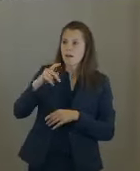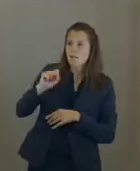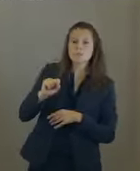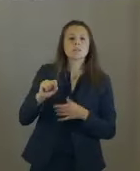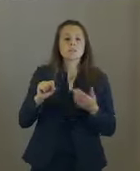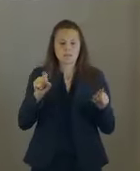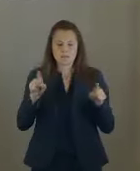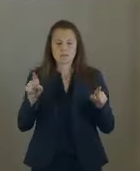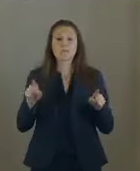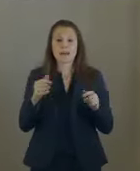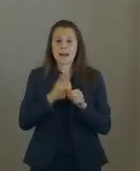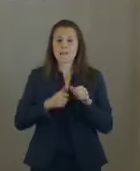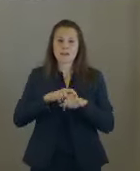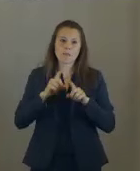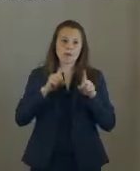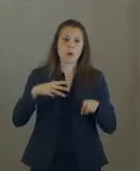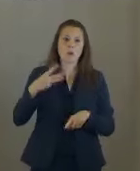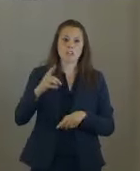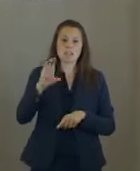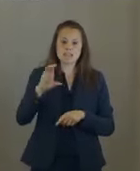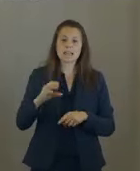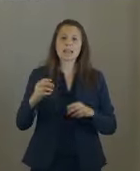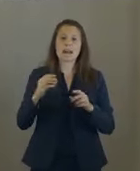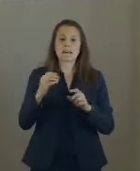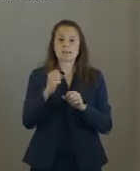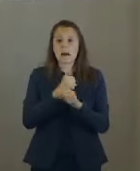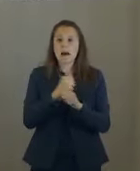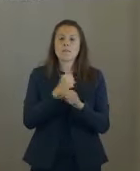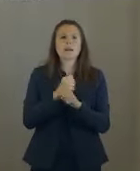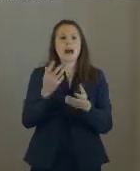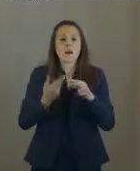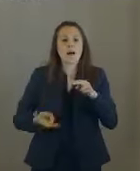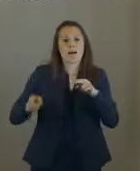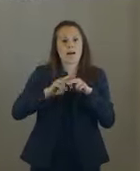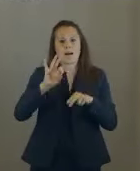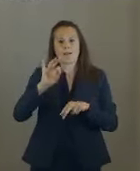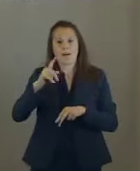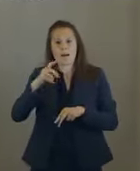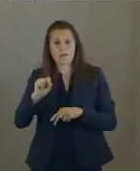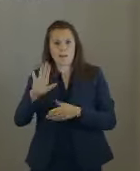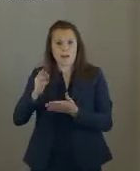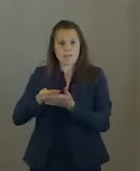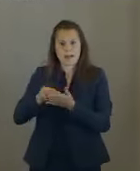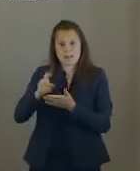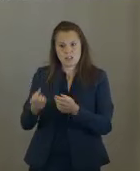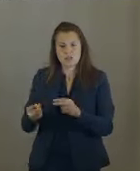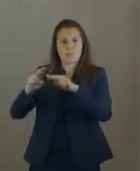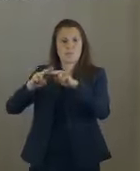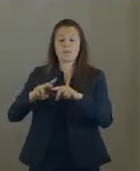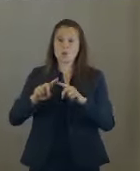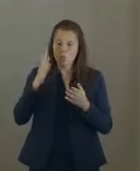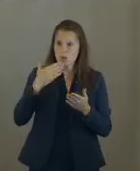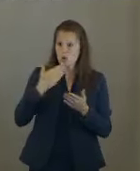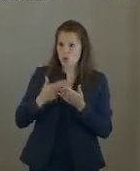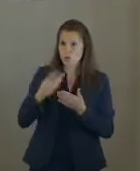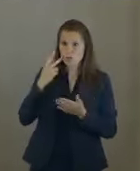in Washington, D.C., I've always argued for increased funding for FAPs because we really value the role that the FAPs play. So it'd be great to have that